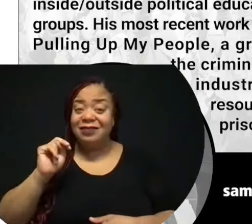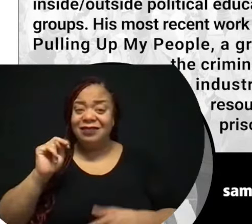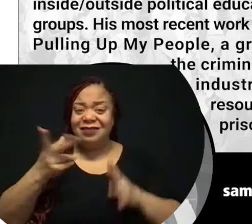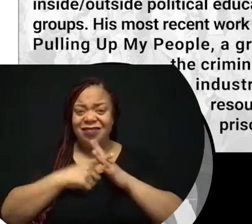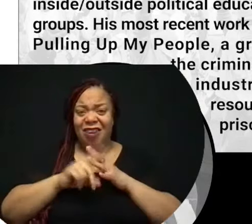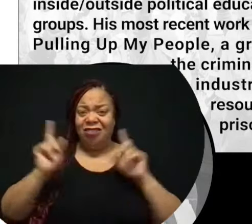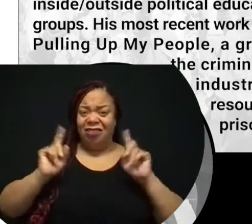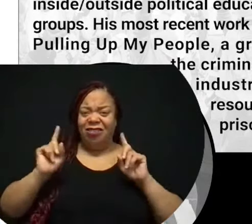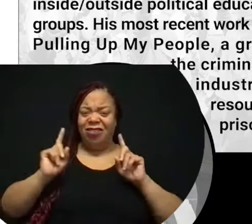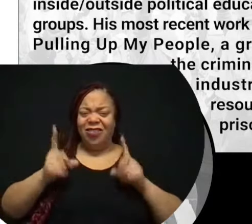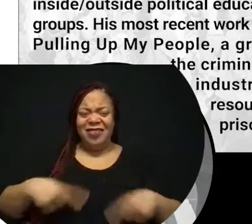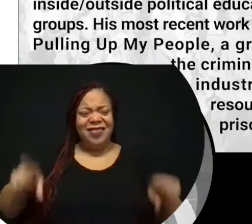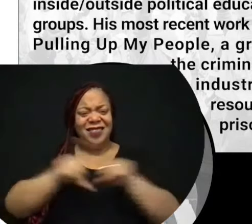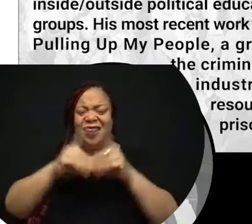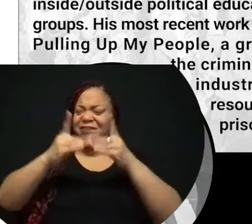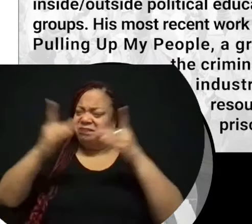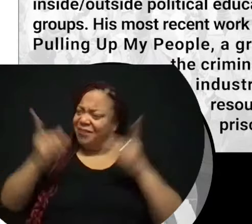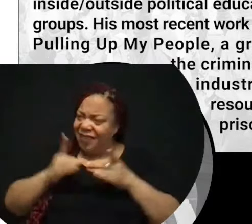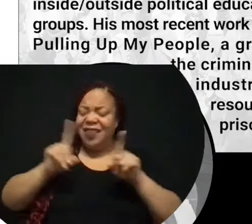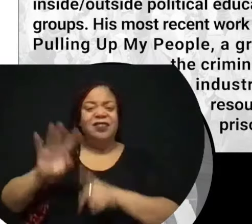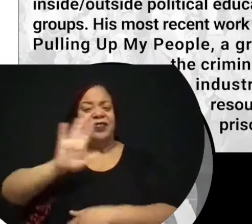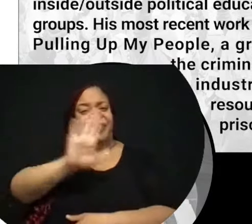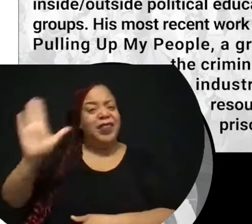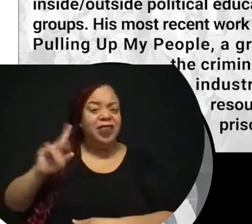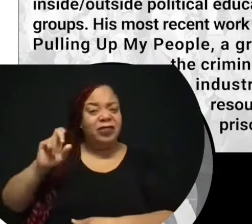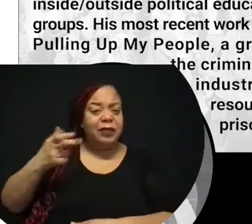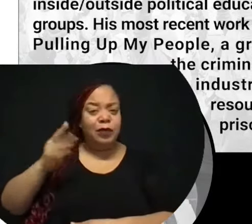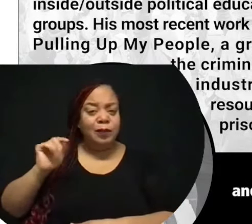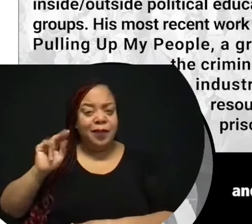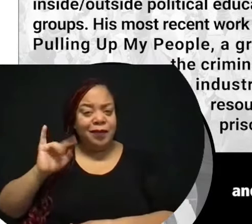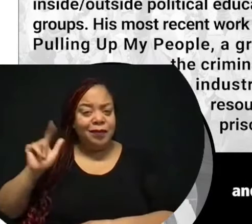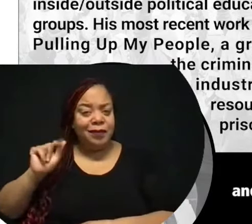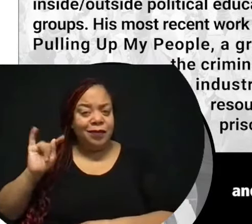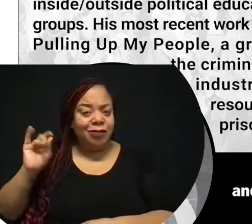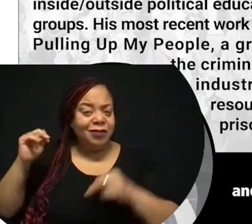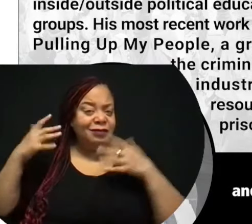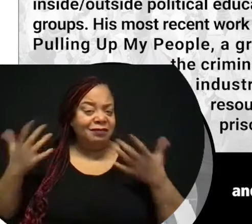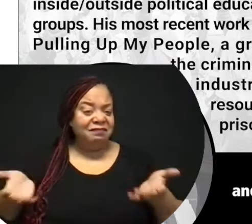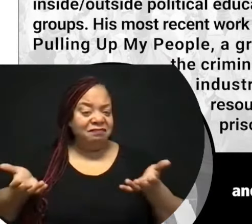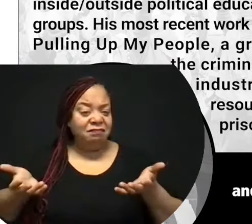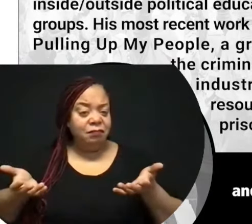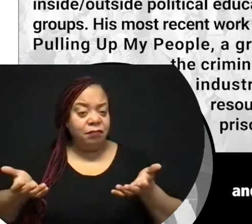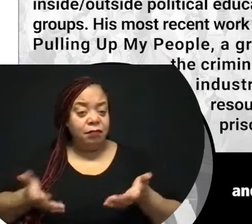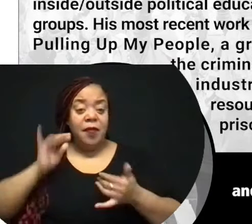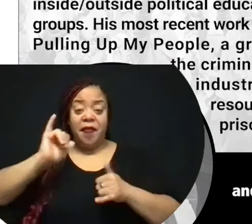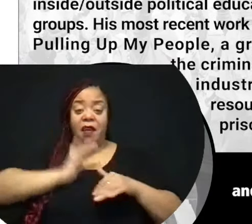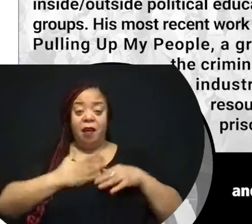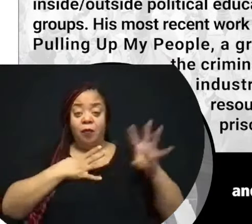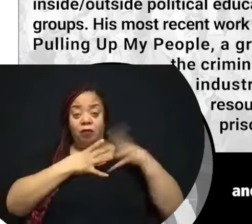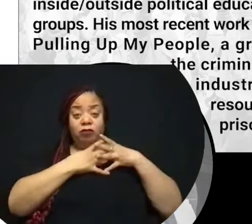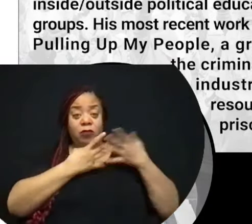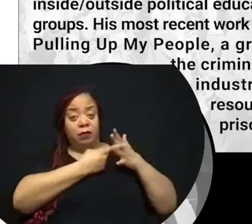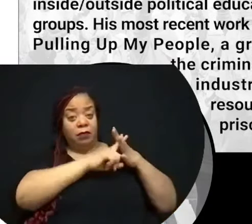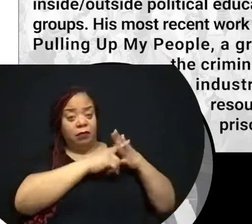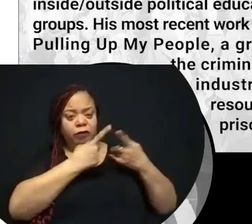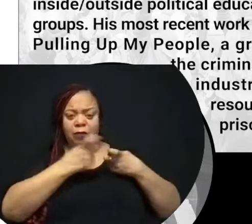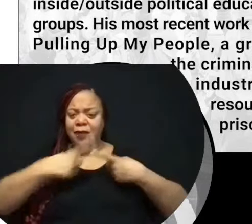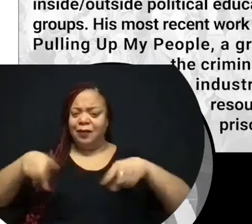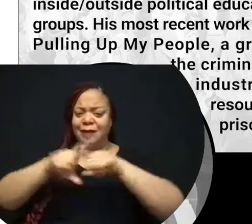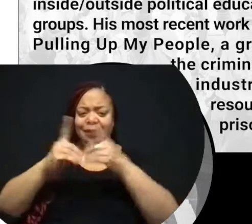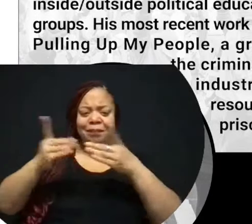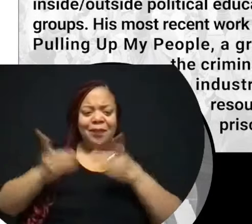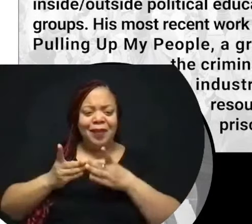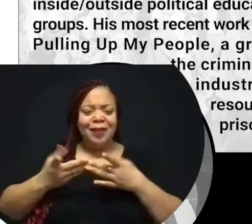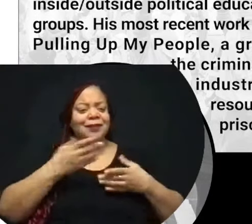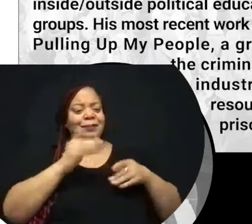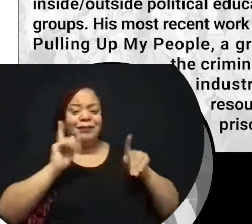oppression. You gotta recognize that the same systems and people that cannibalize the earth for profit are the